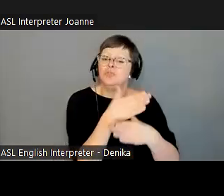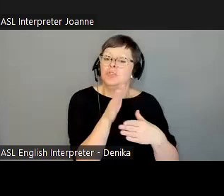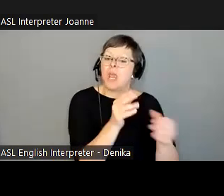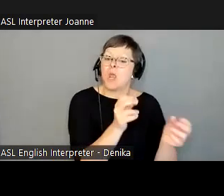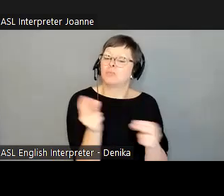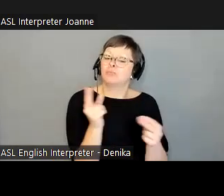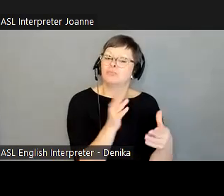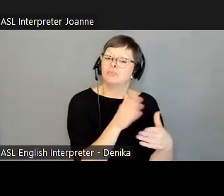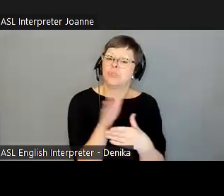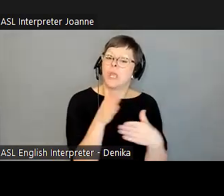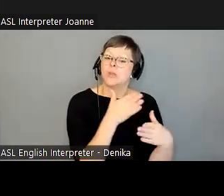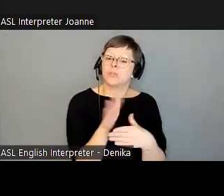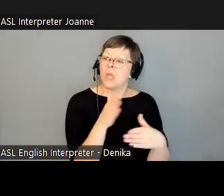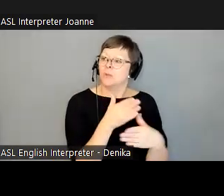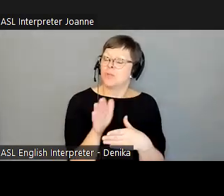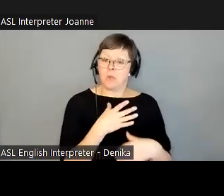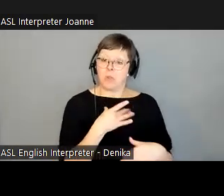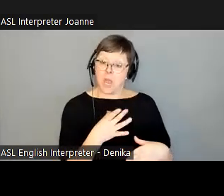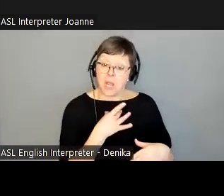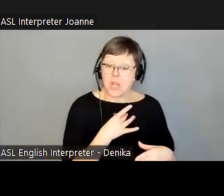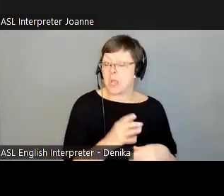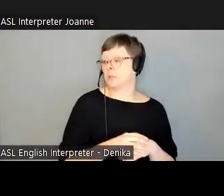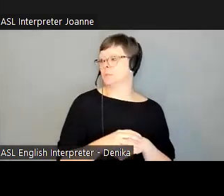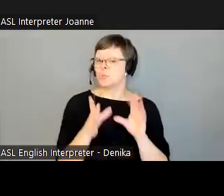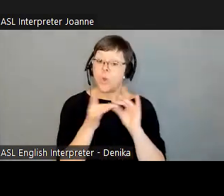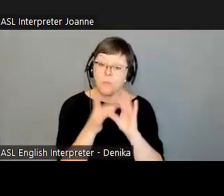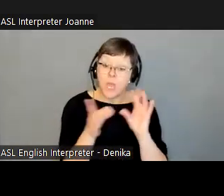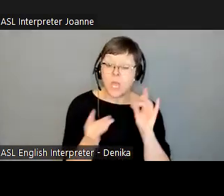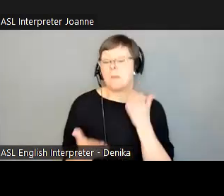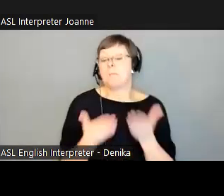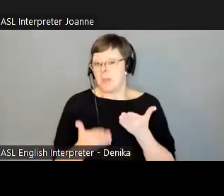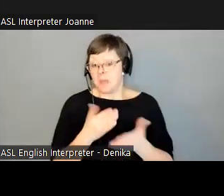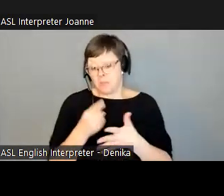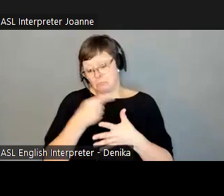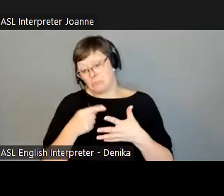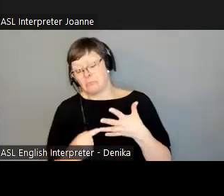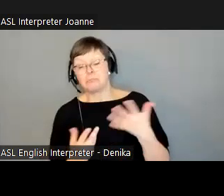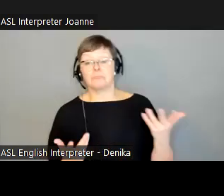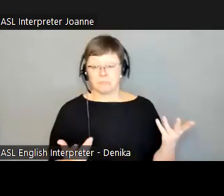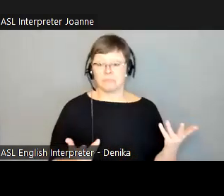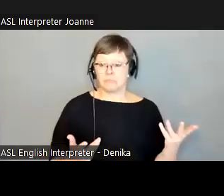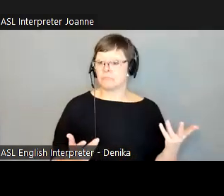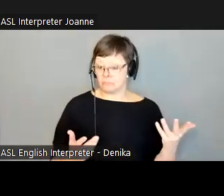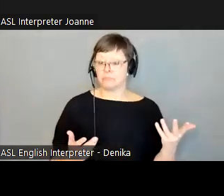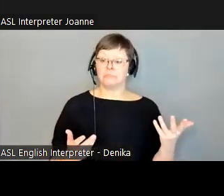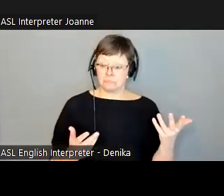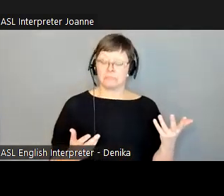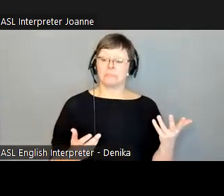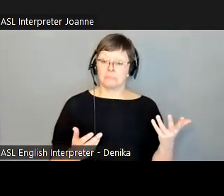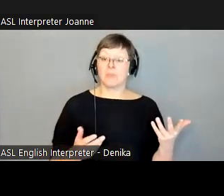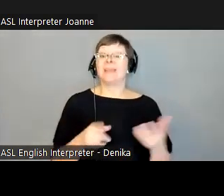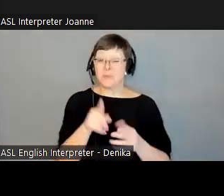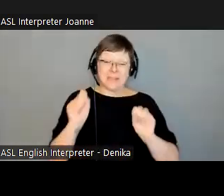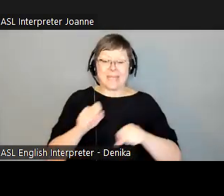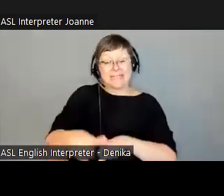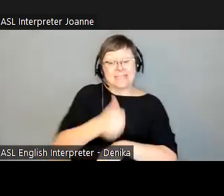or liking or commenting on somebody else's comment. And as I mentioned previously, set up a link in bio